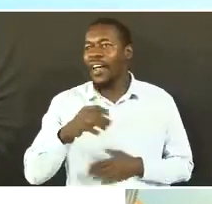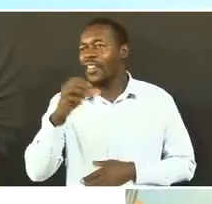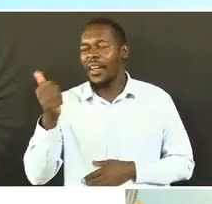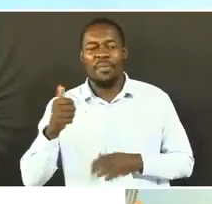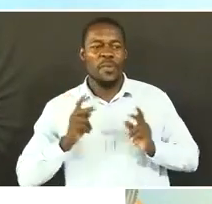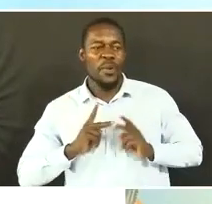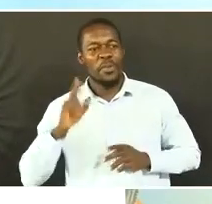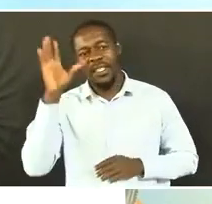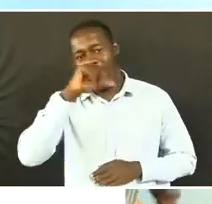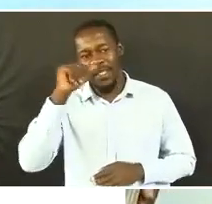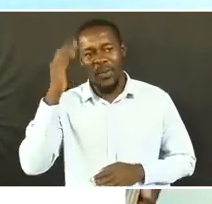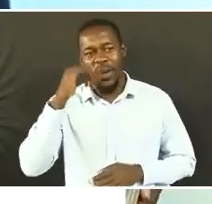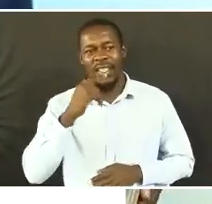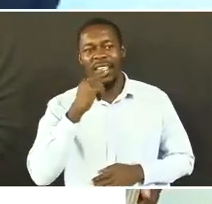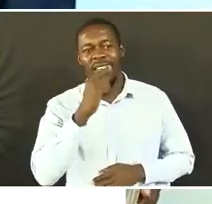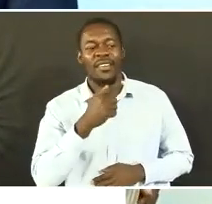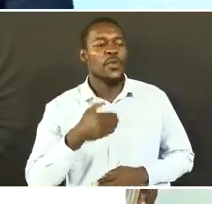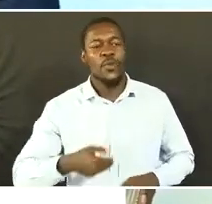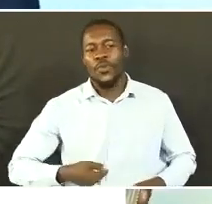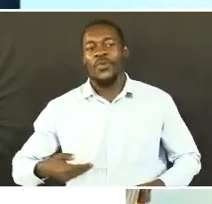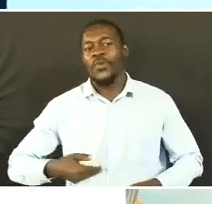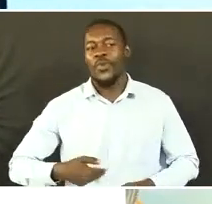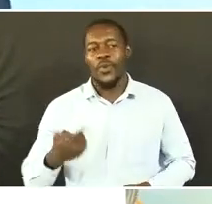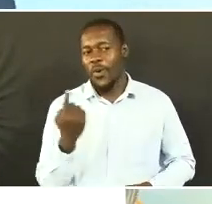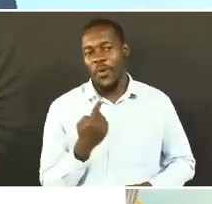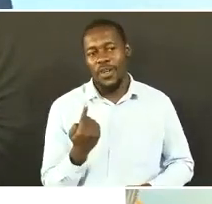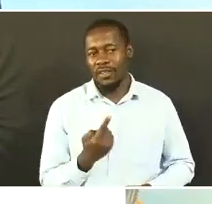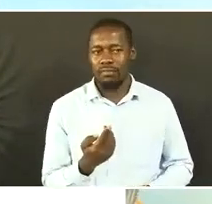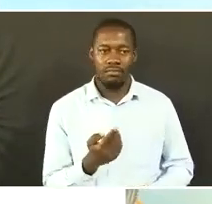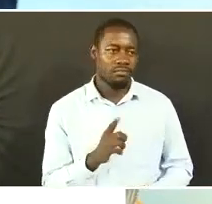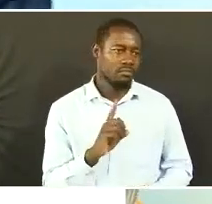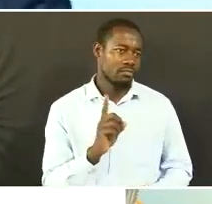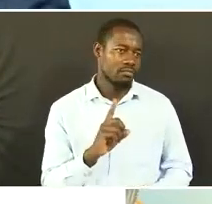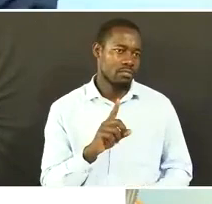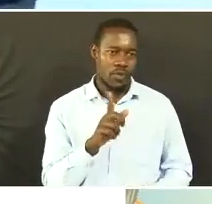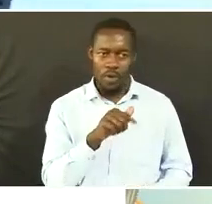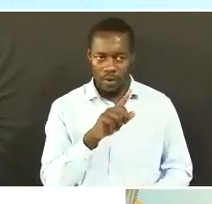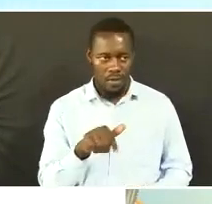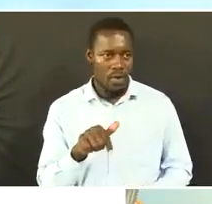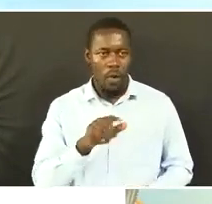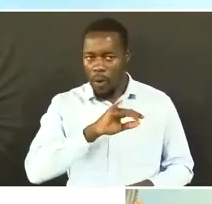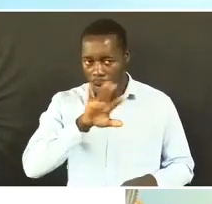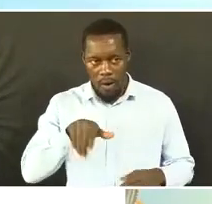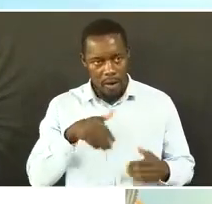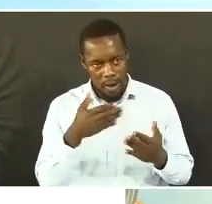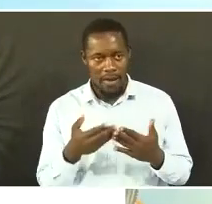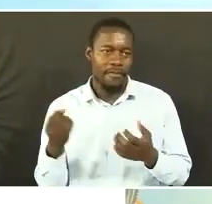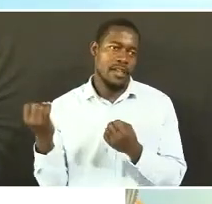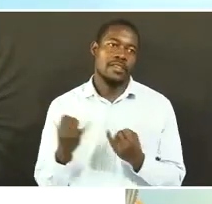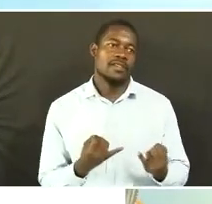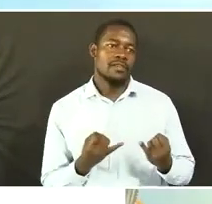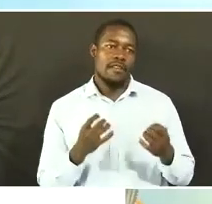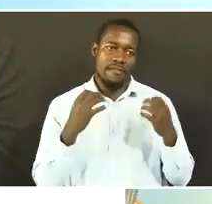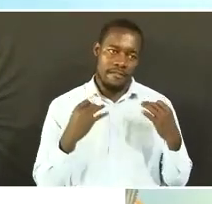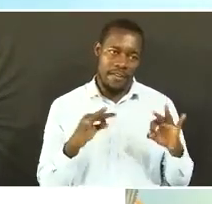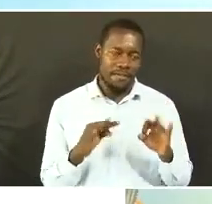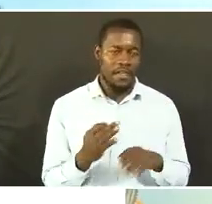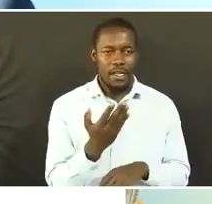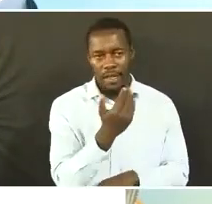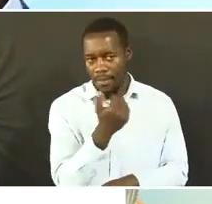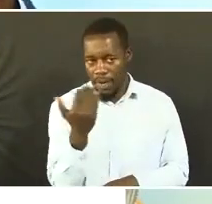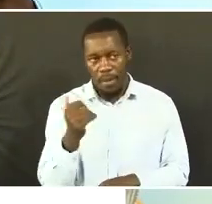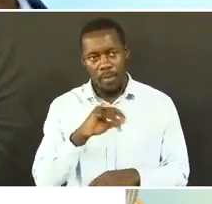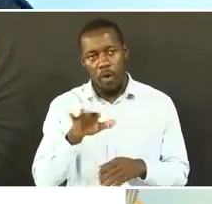church, please follow online because it will be streamed. It will be streamed. Now, Pastor Peralta writing and says, I